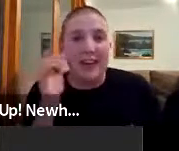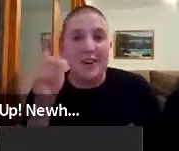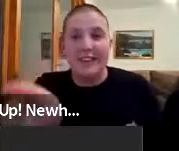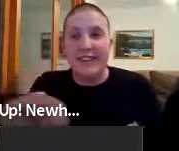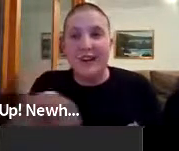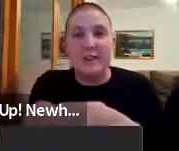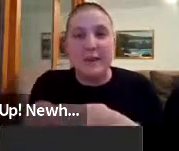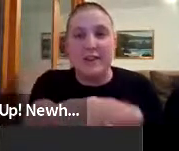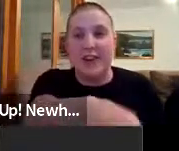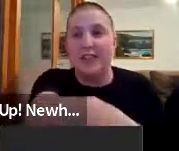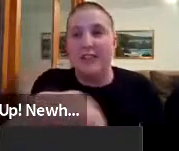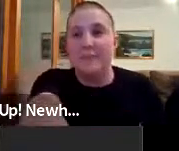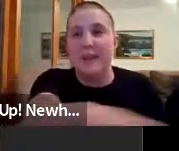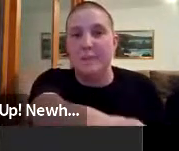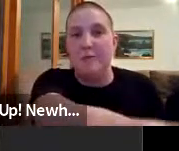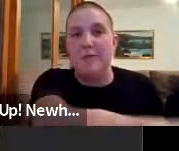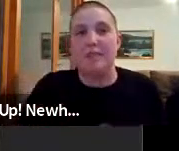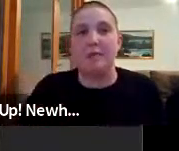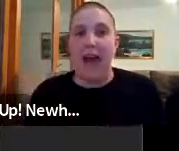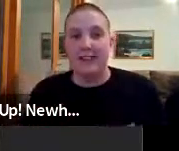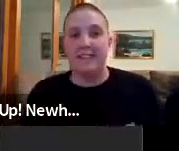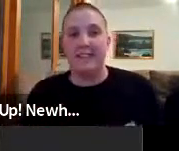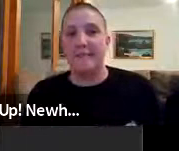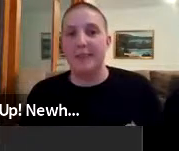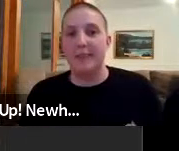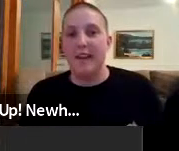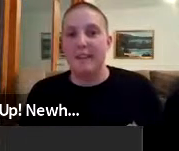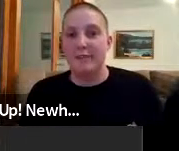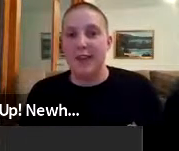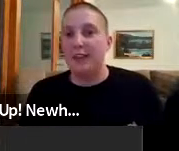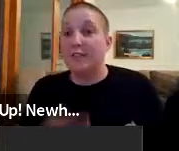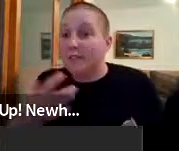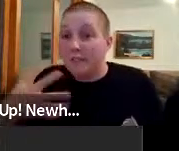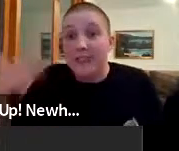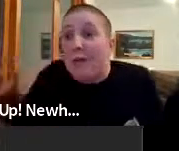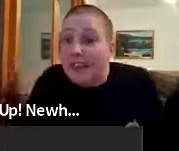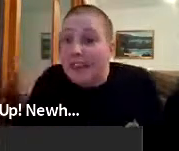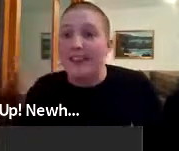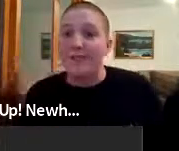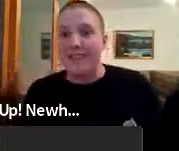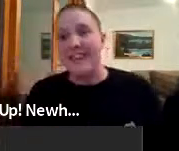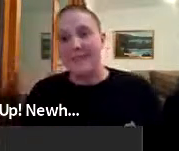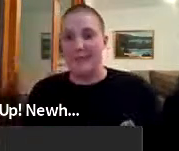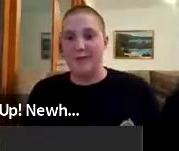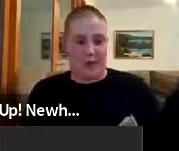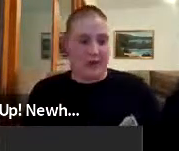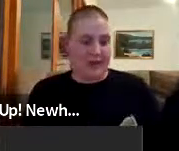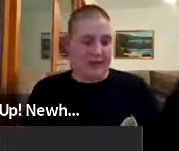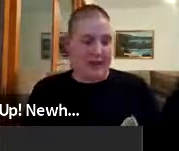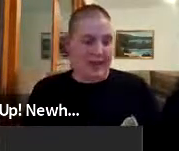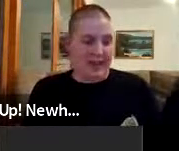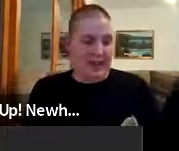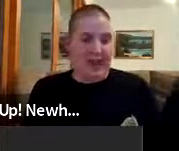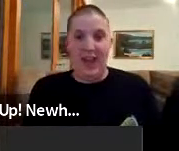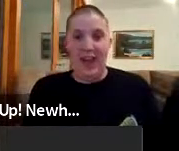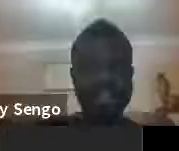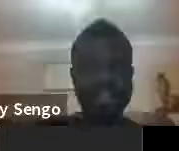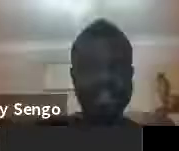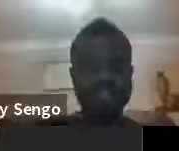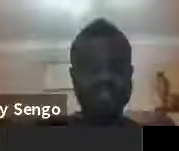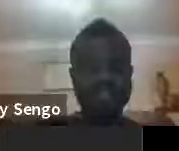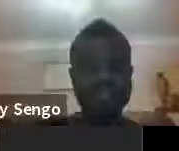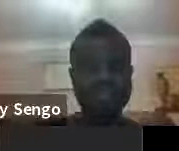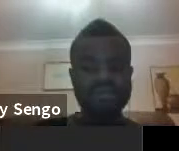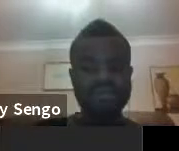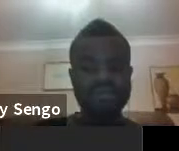be saying. And you can see on this picture, the speech bubbles that we added to them to think of, to help get ideas for a scene from the photos.